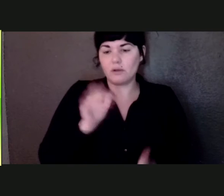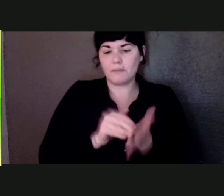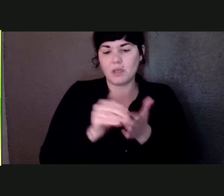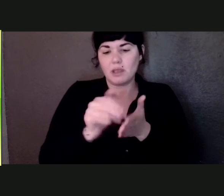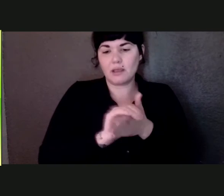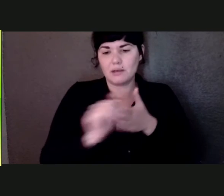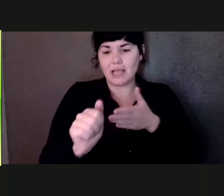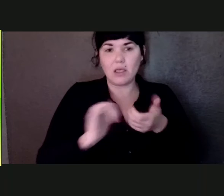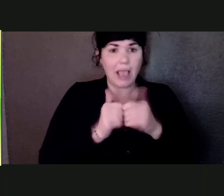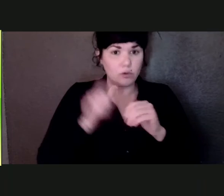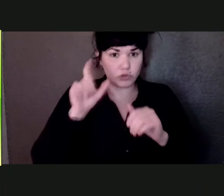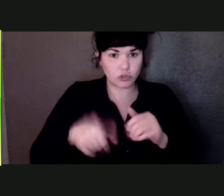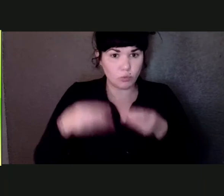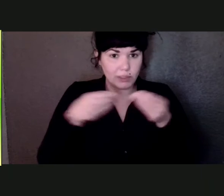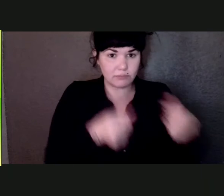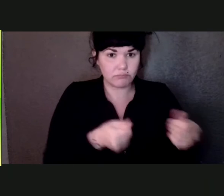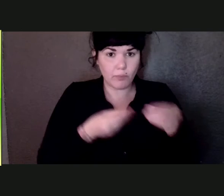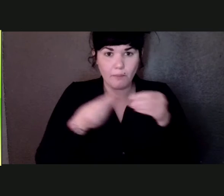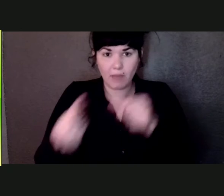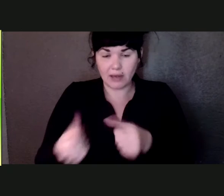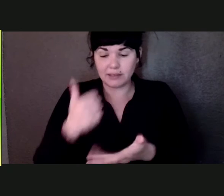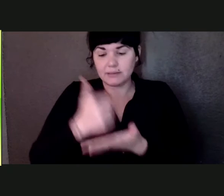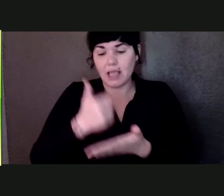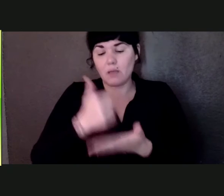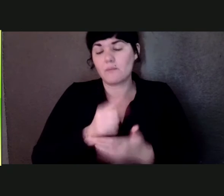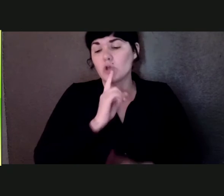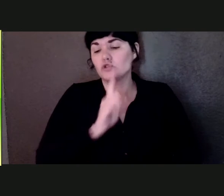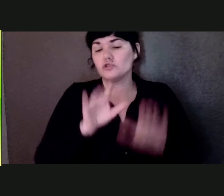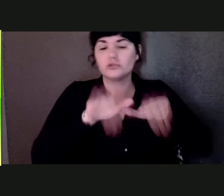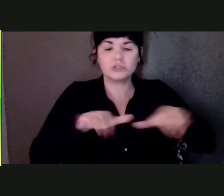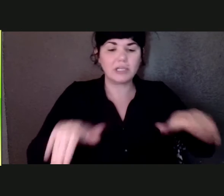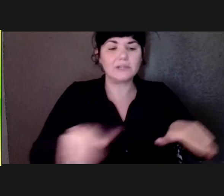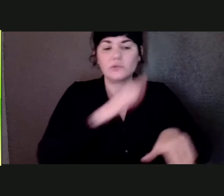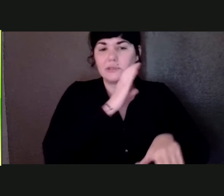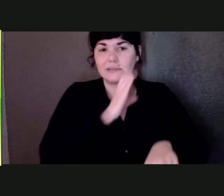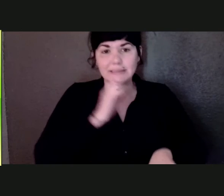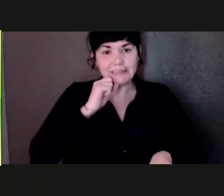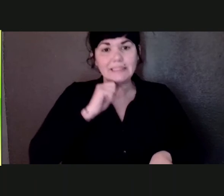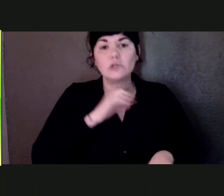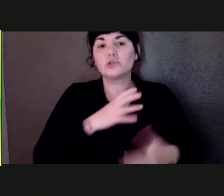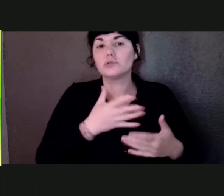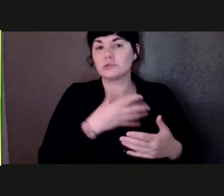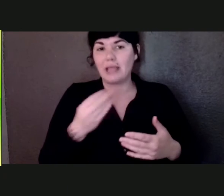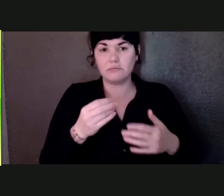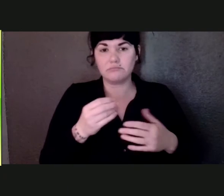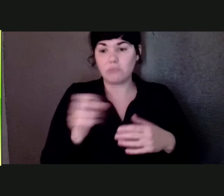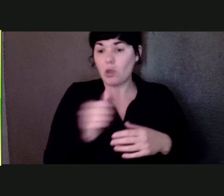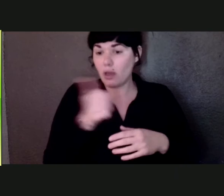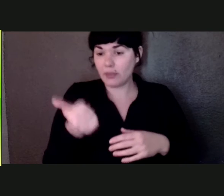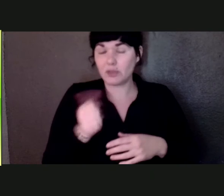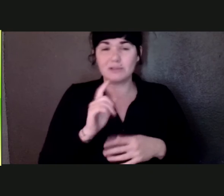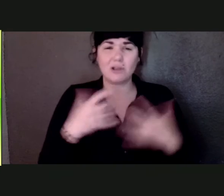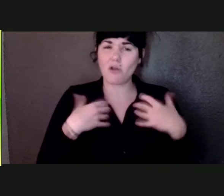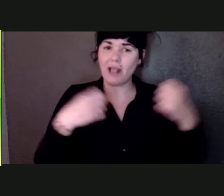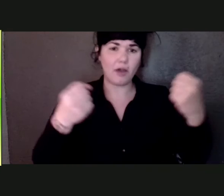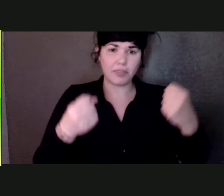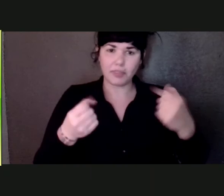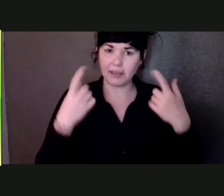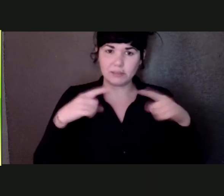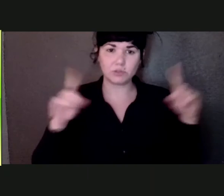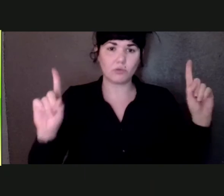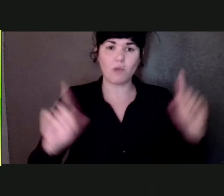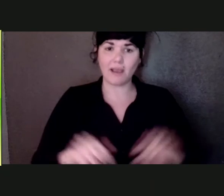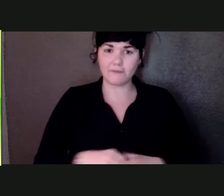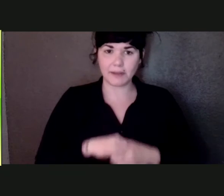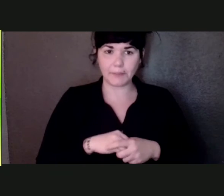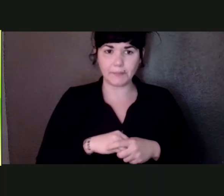families and our seniors are safe and healthy and thriving. We also want to let you know that there is a community voting tool.